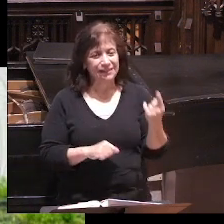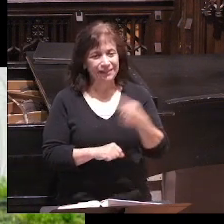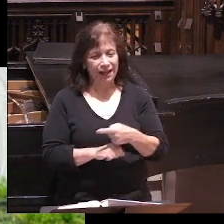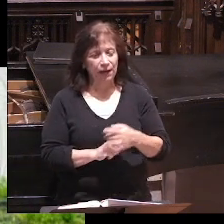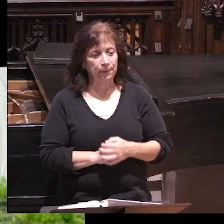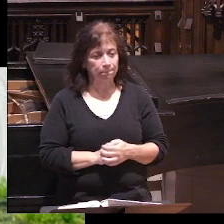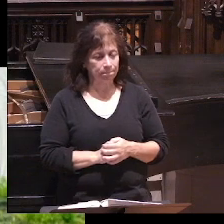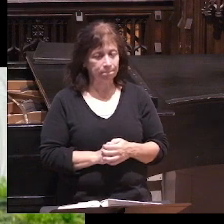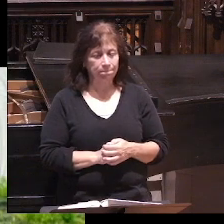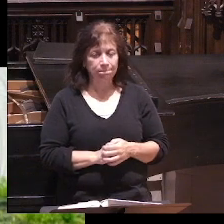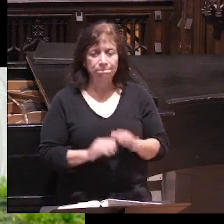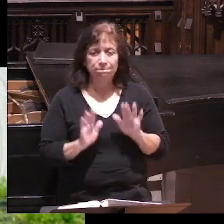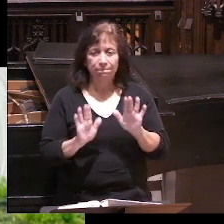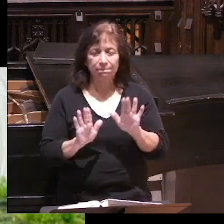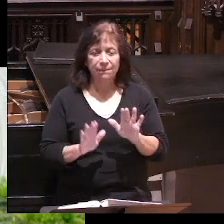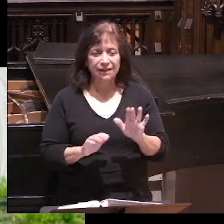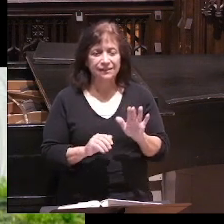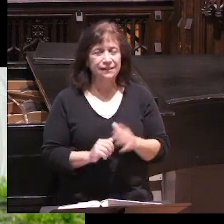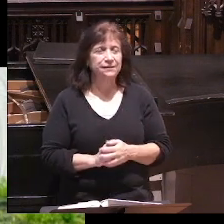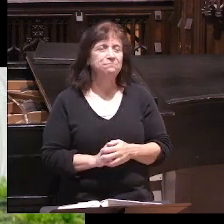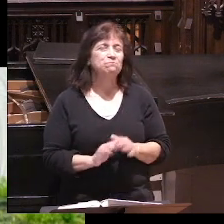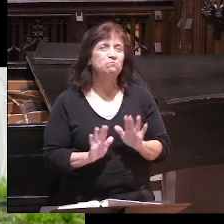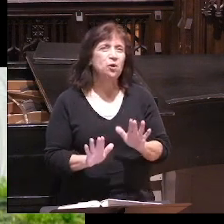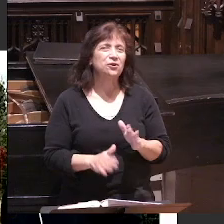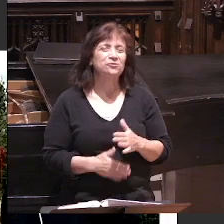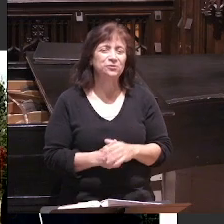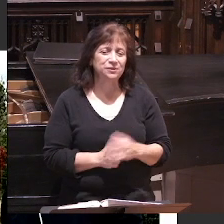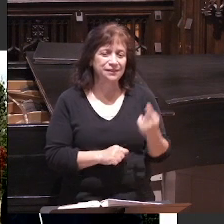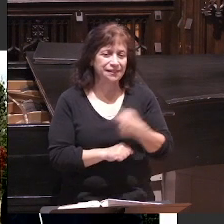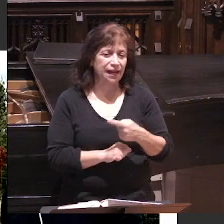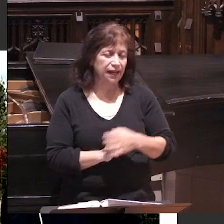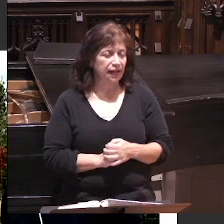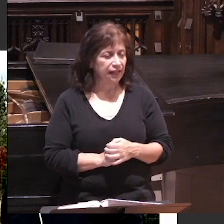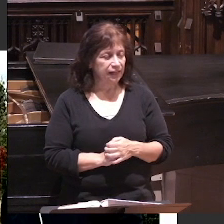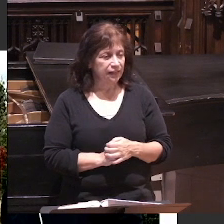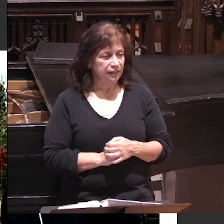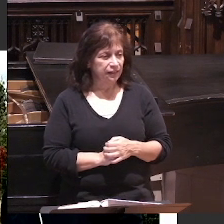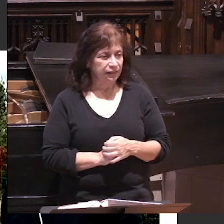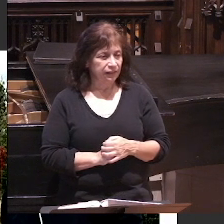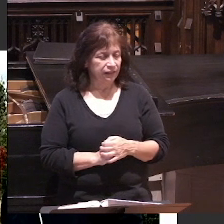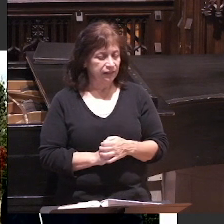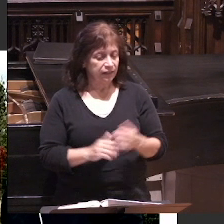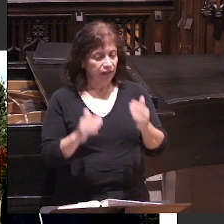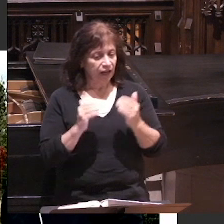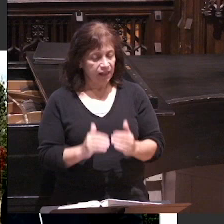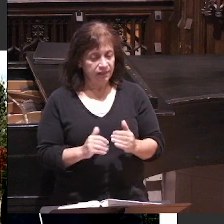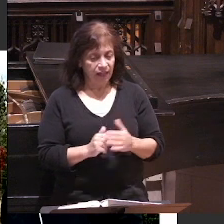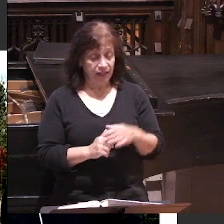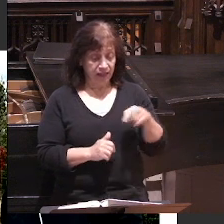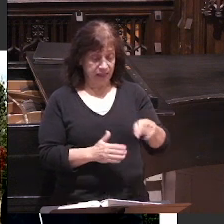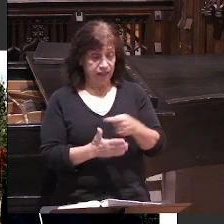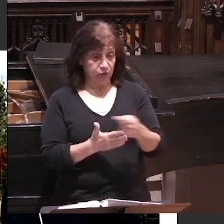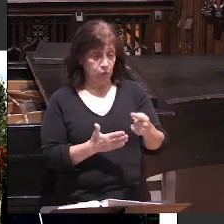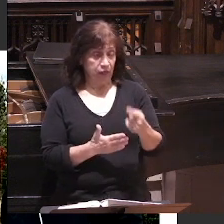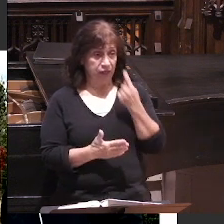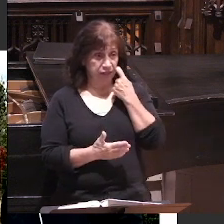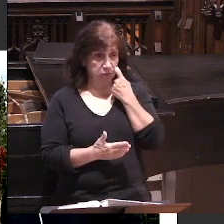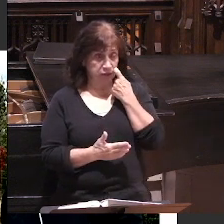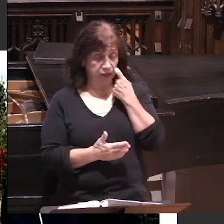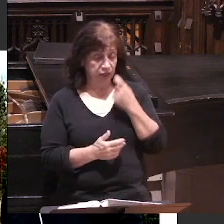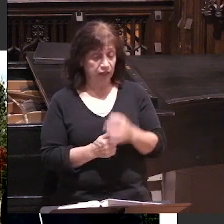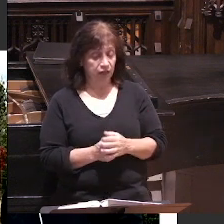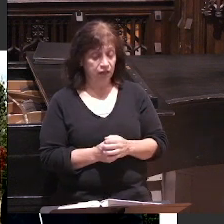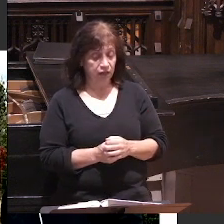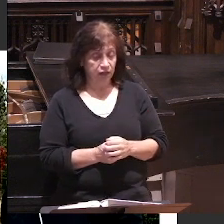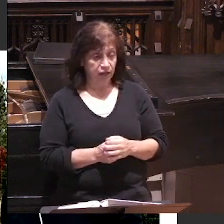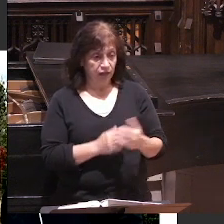It was an amazing, amazing day. And then Just this past week, I